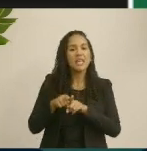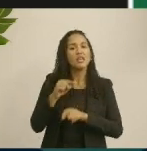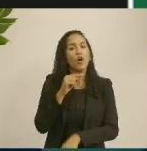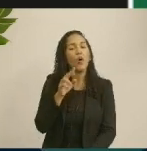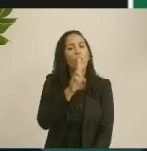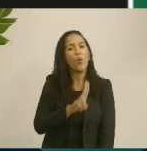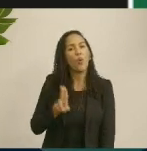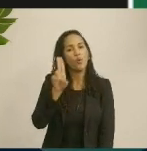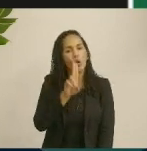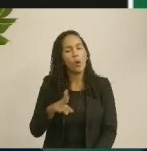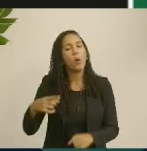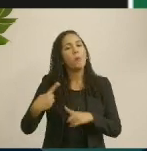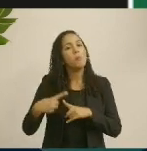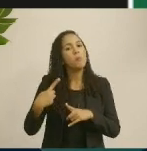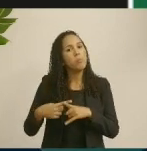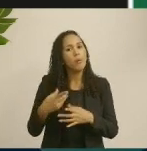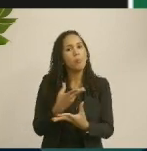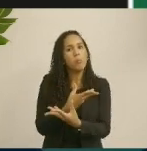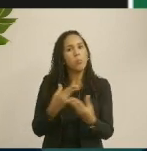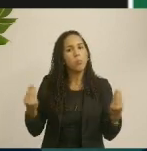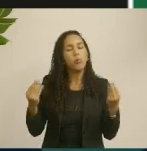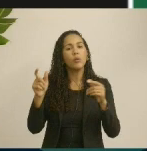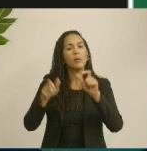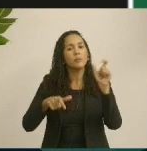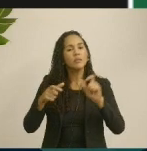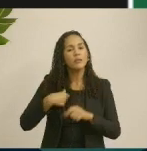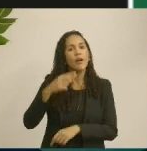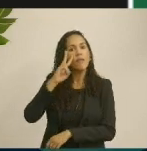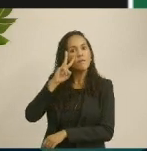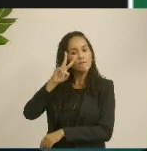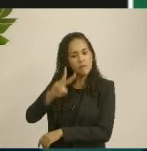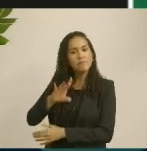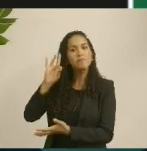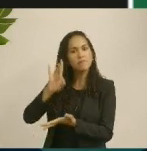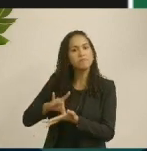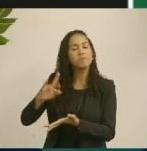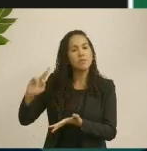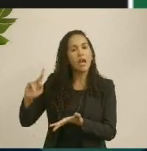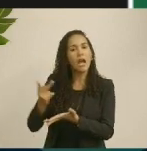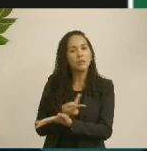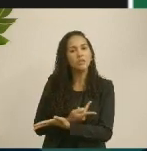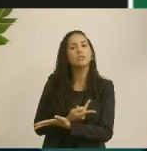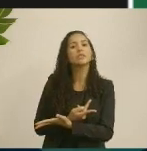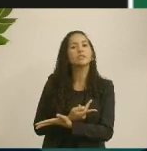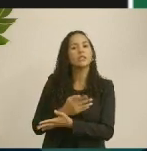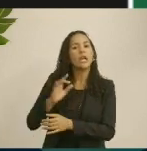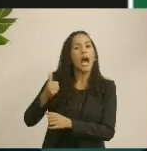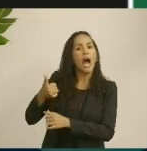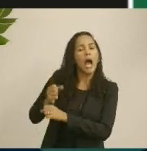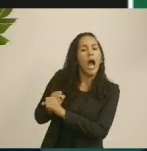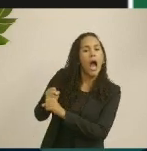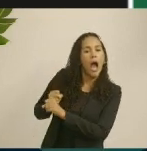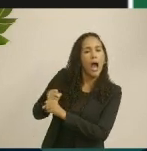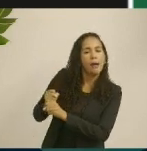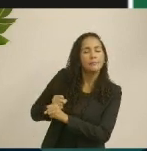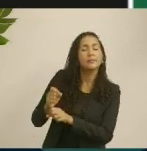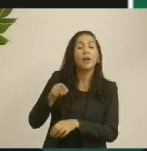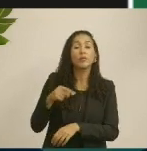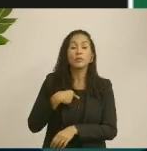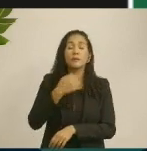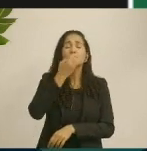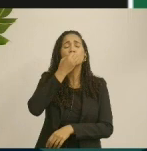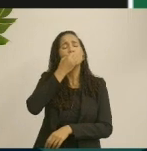many of us have been advocating for at least a couple of decades. And so it's amazing to see how we